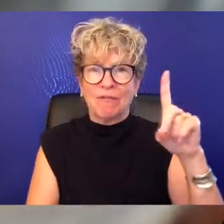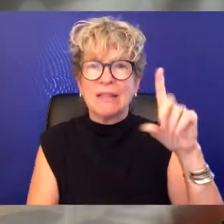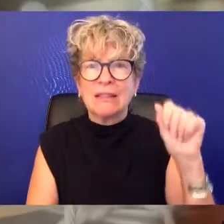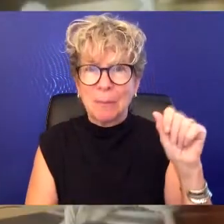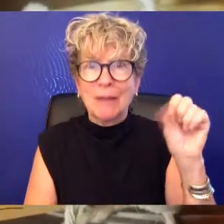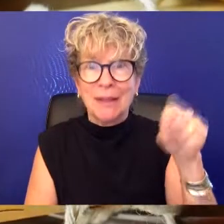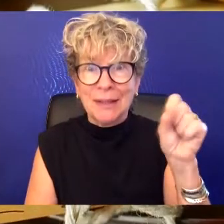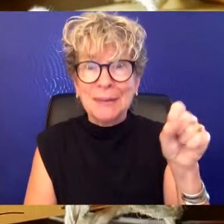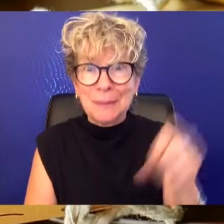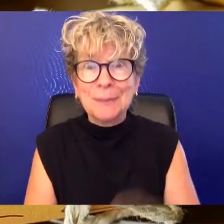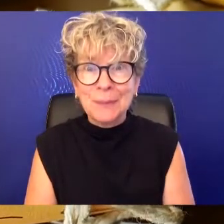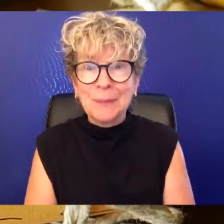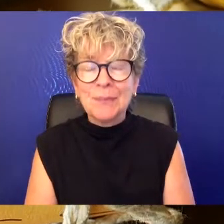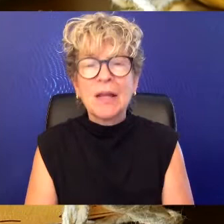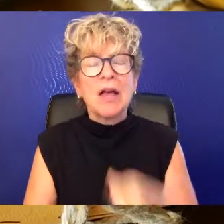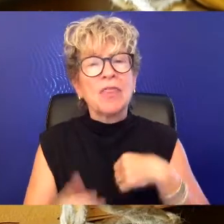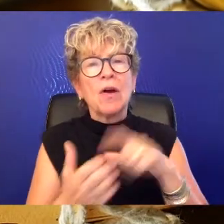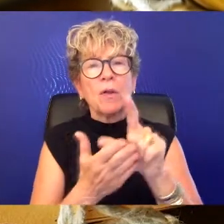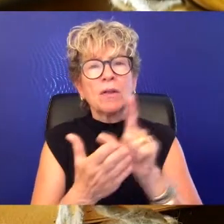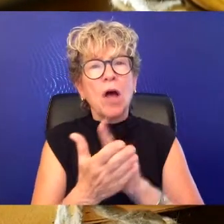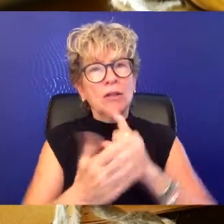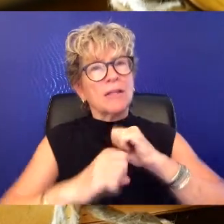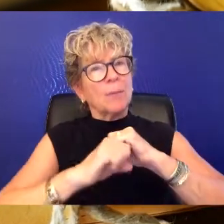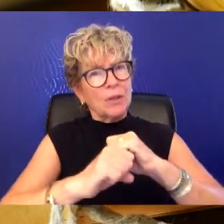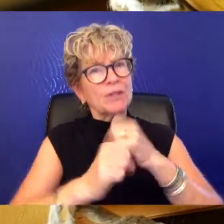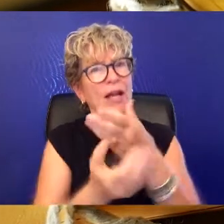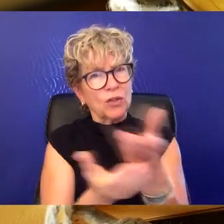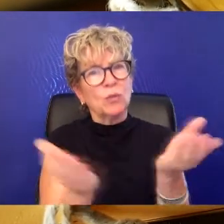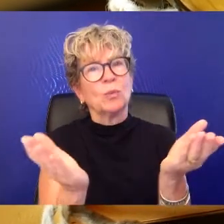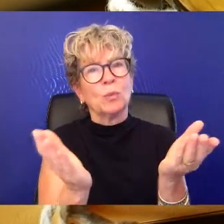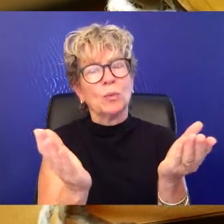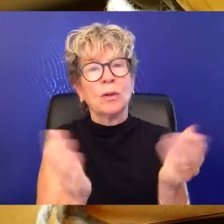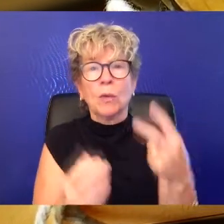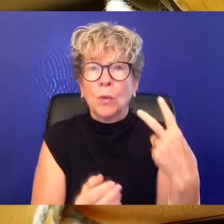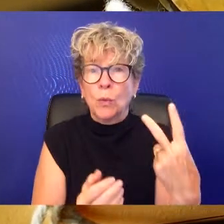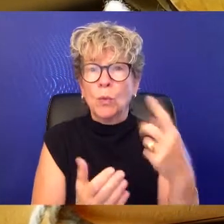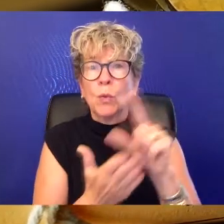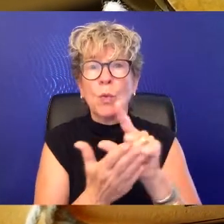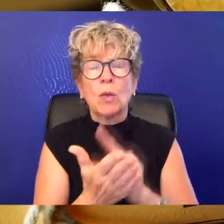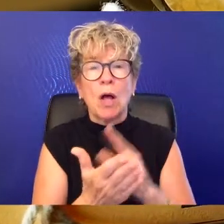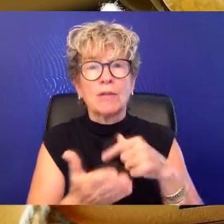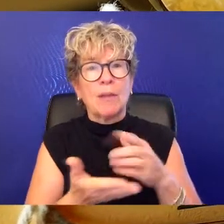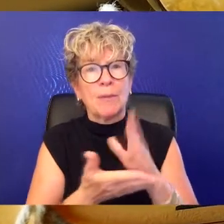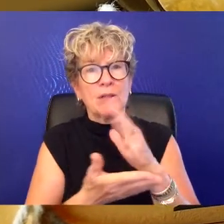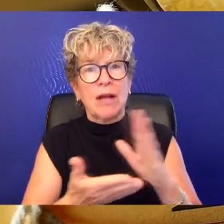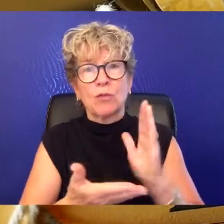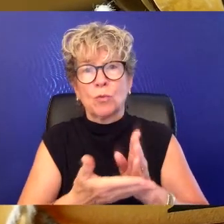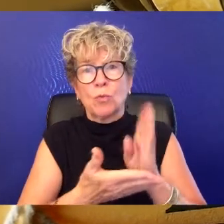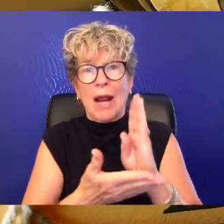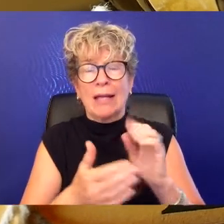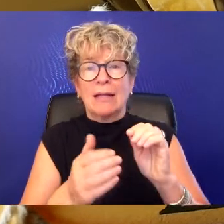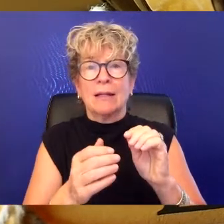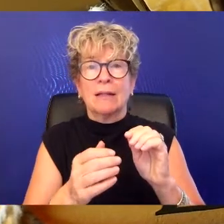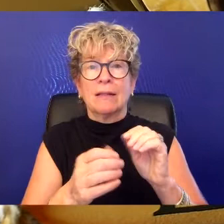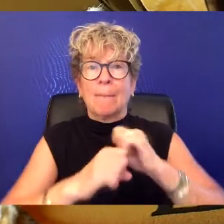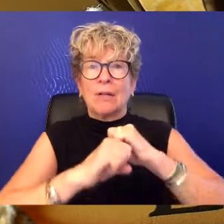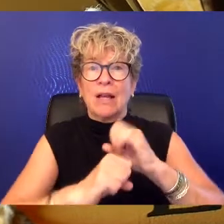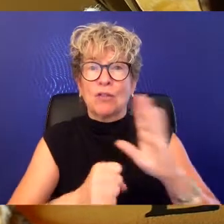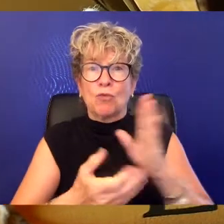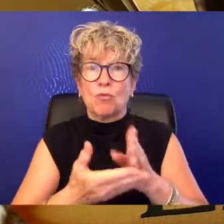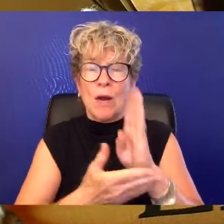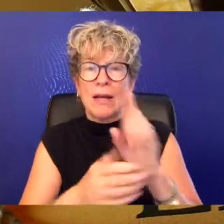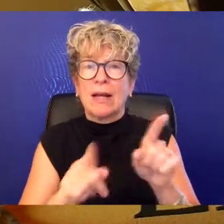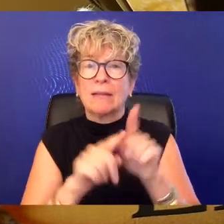of disabilities. There are laws protecting you. There are two laws that protect your right as a person with a